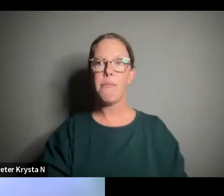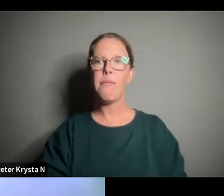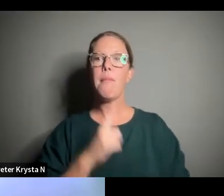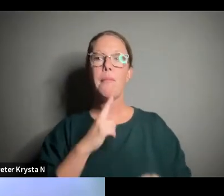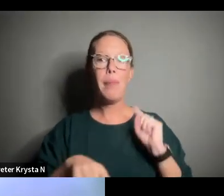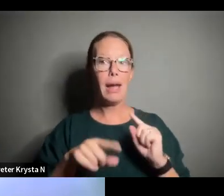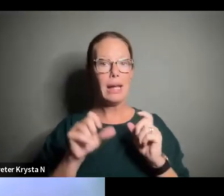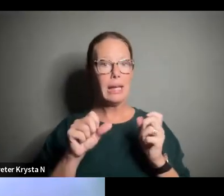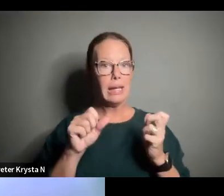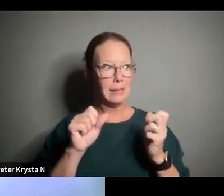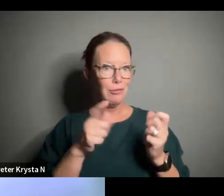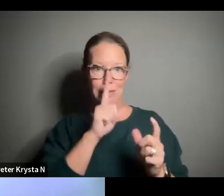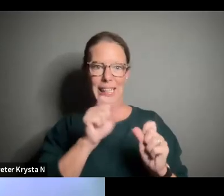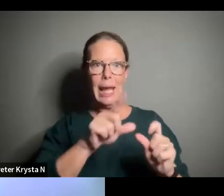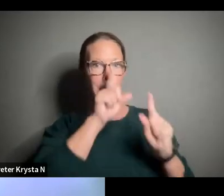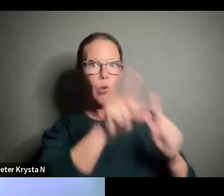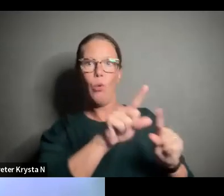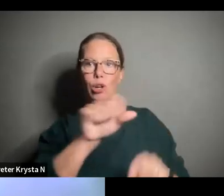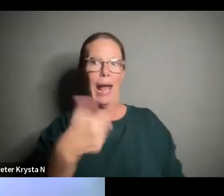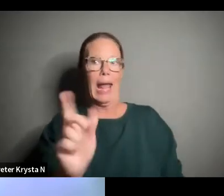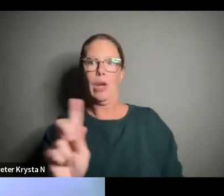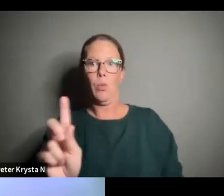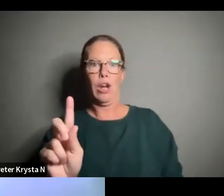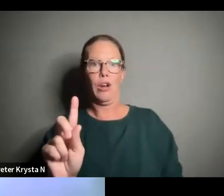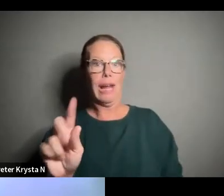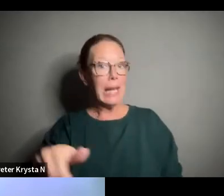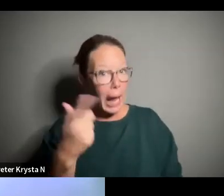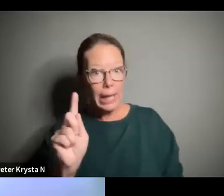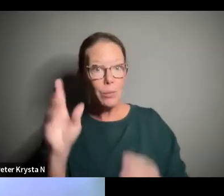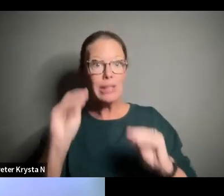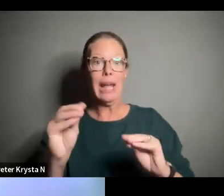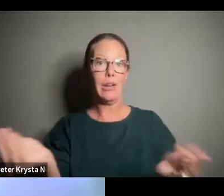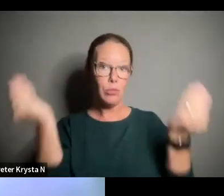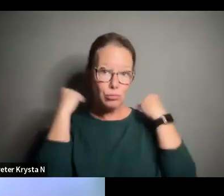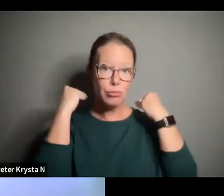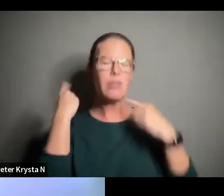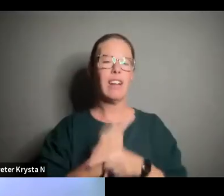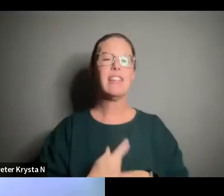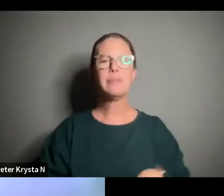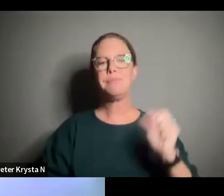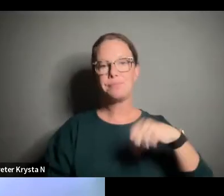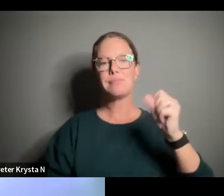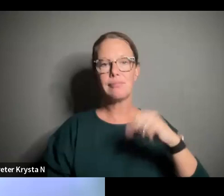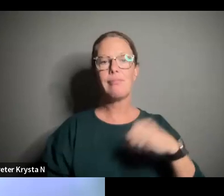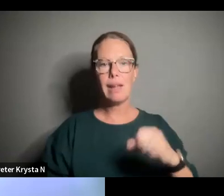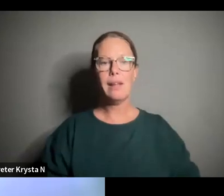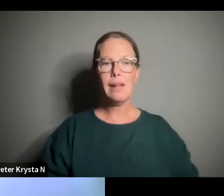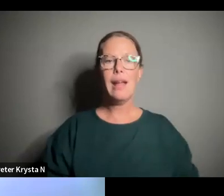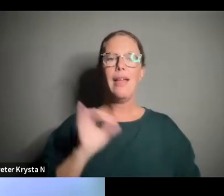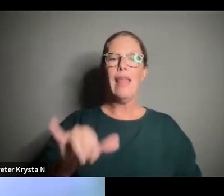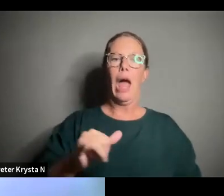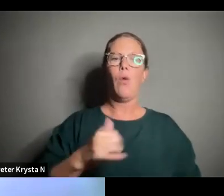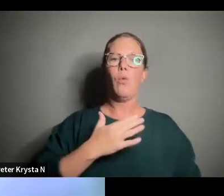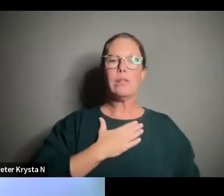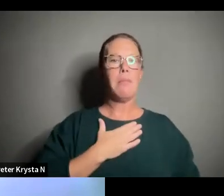can be ordered from anywhere and put in by anyone, correct? That's really what I work so hard on with our team at